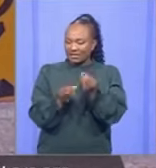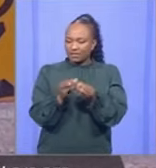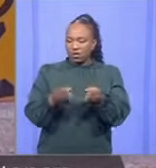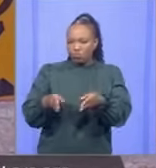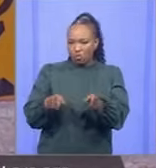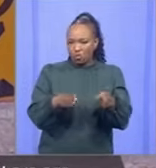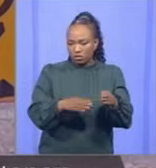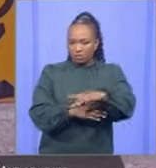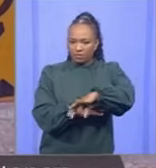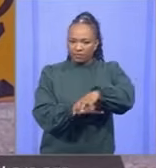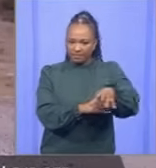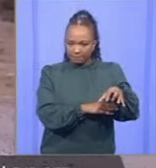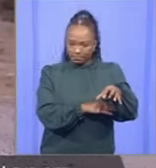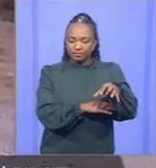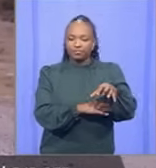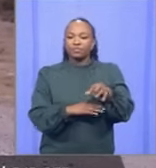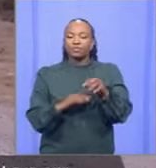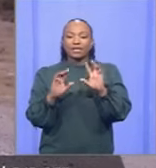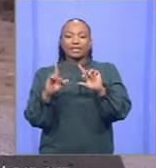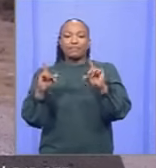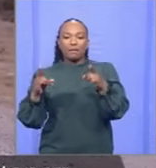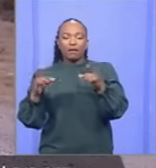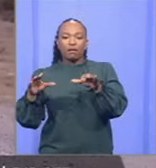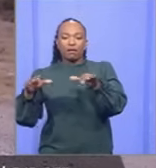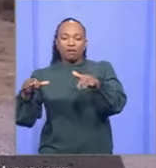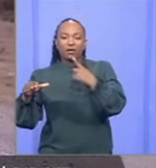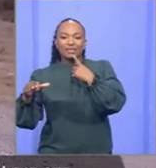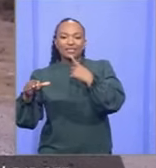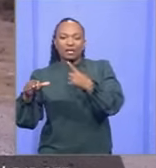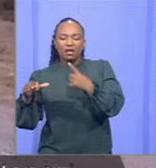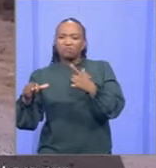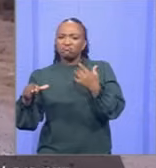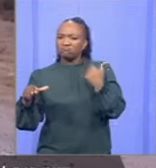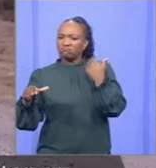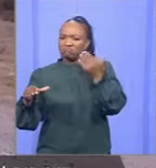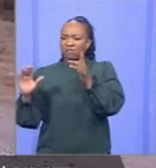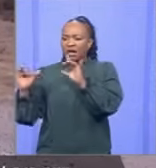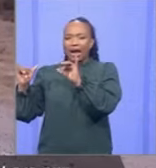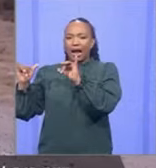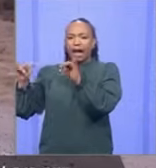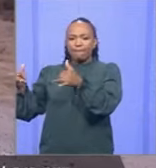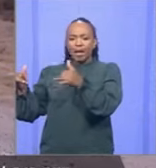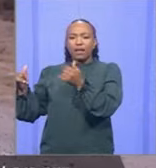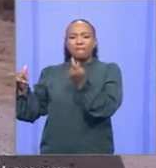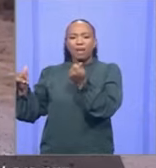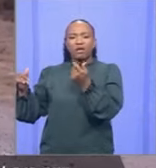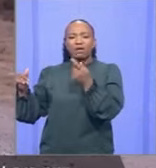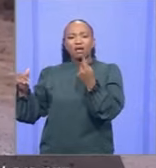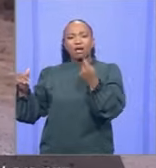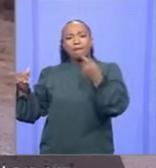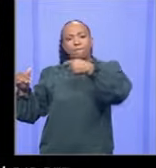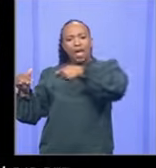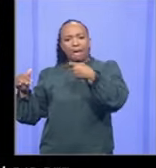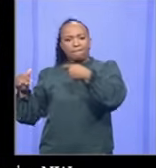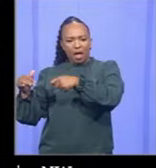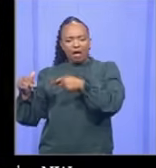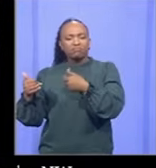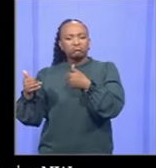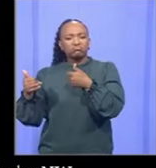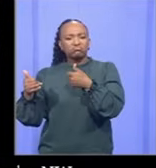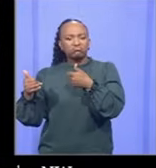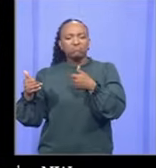mo porofenseng. Lefapha le tlaleleditse ka gore le ntse le duela rakonteraka mogolo Motheo Construction Group ka nako. Mme